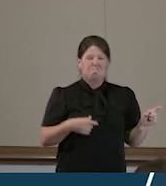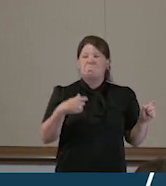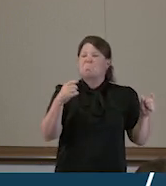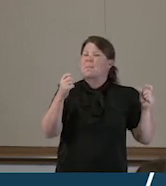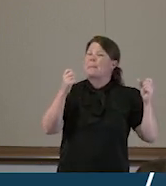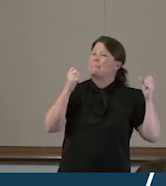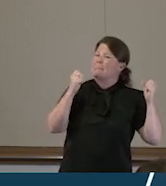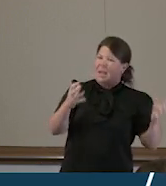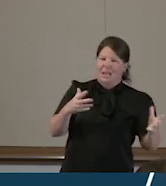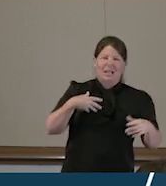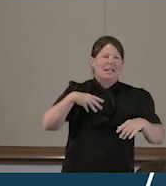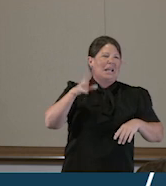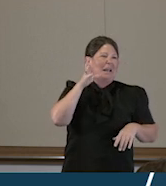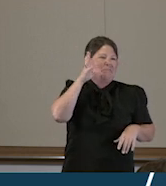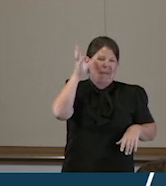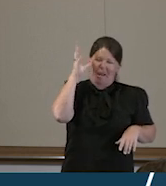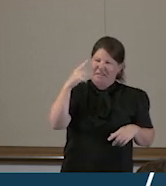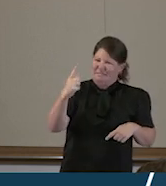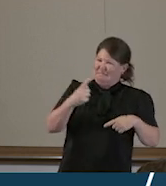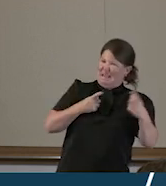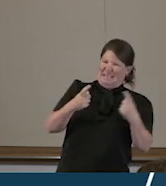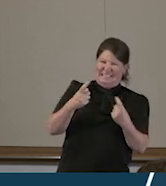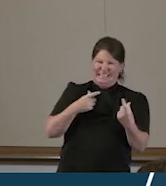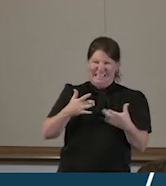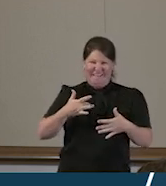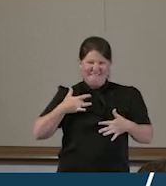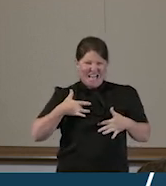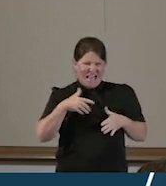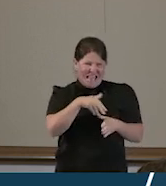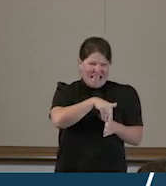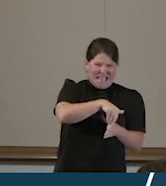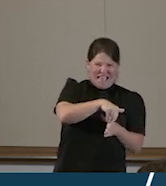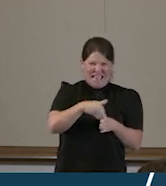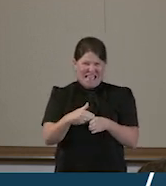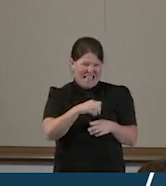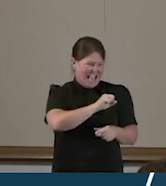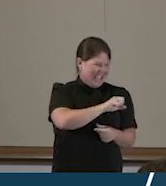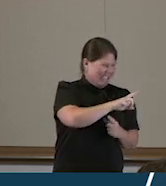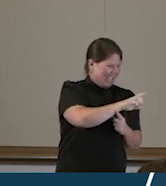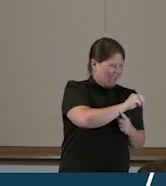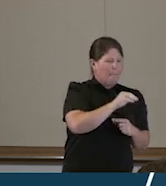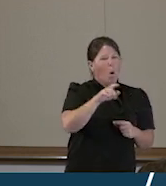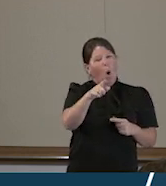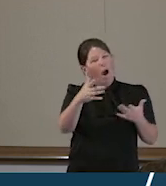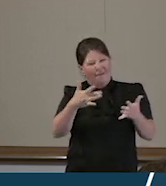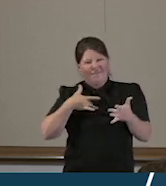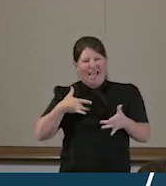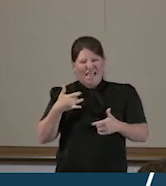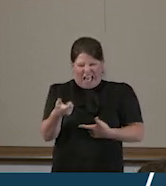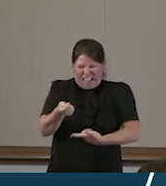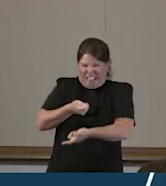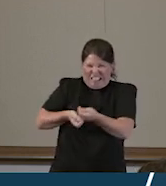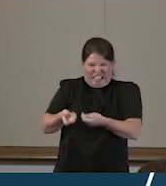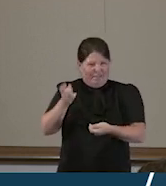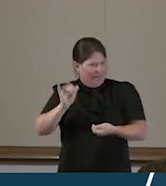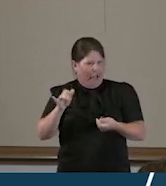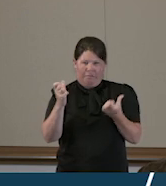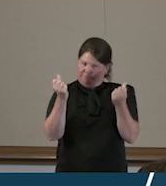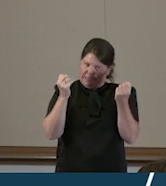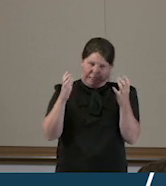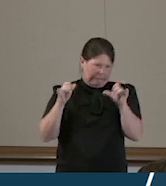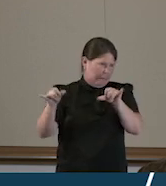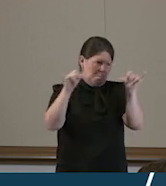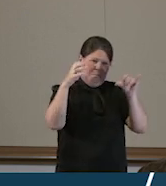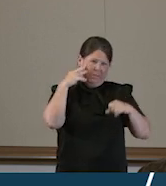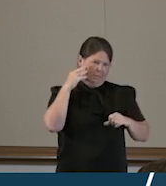in limbo. I don't know. It's like pulling teeth. I hear that phrase all the time. It's like pulling teeth. And